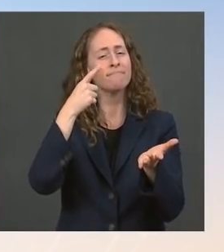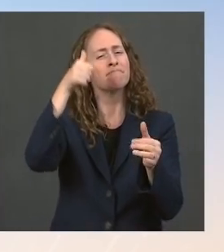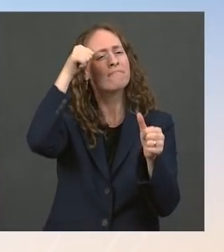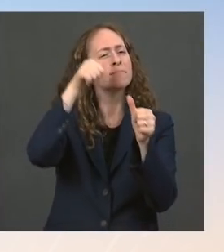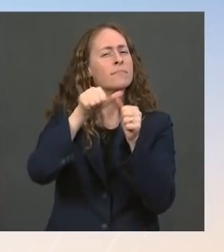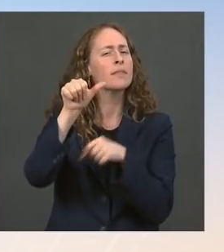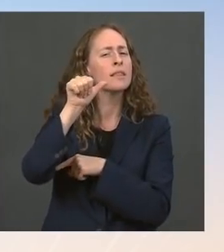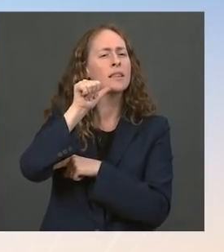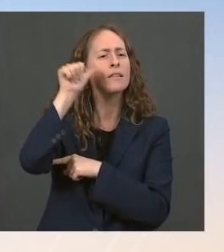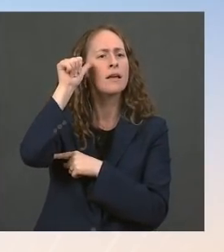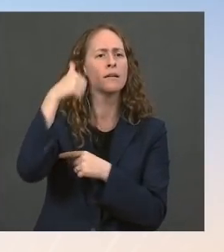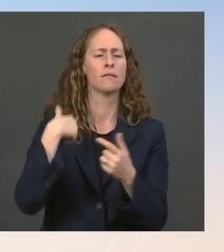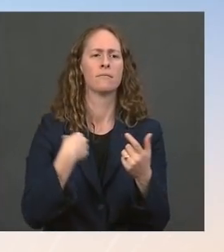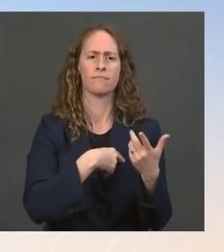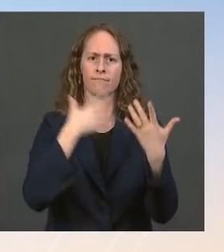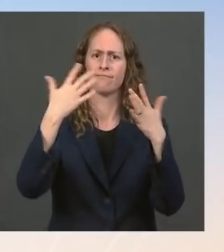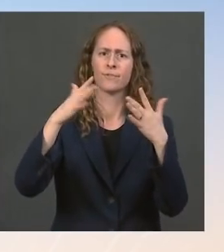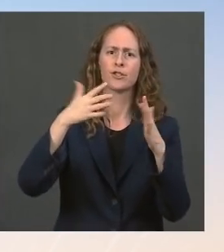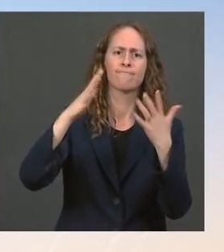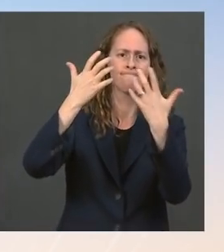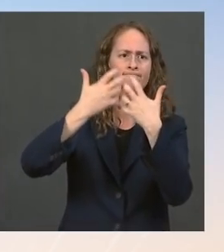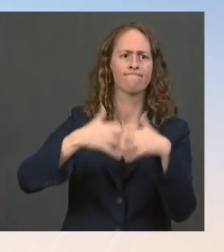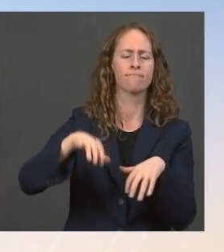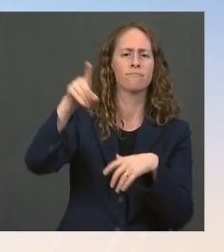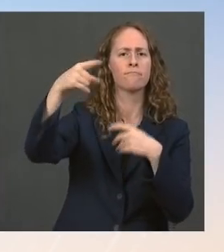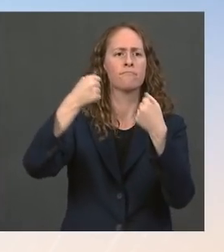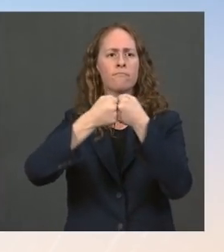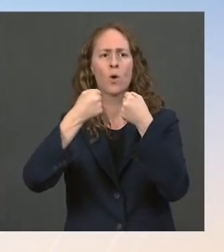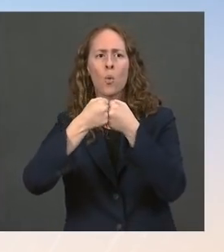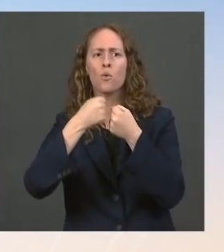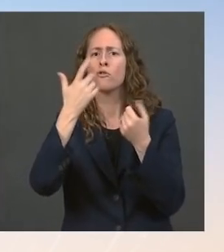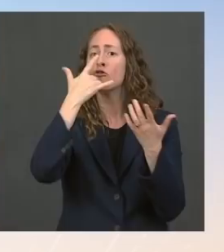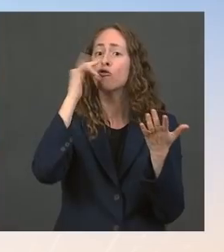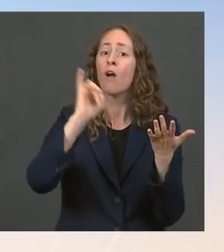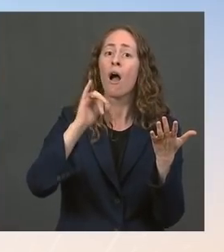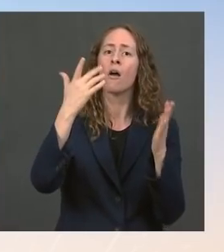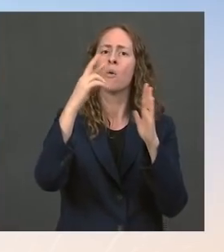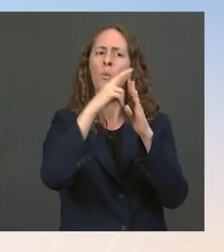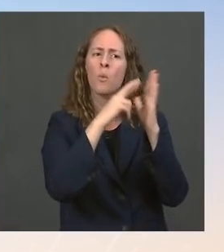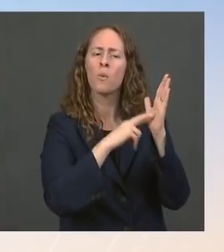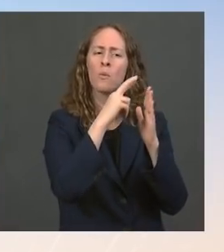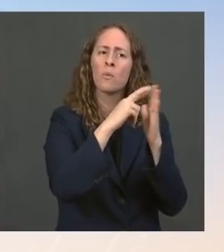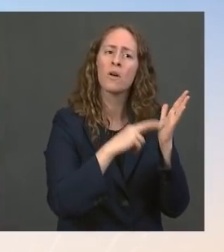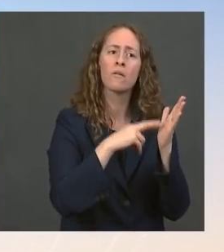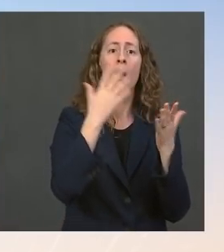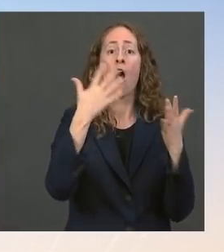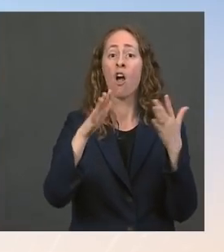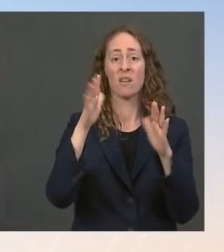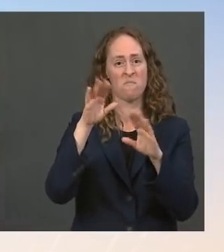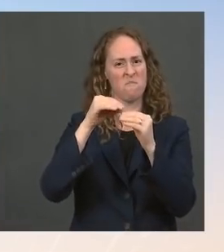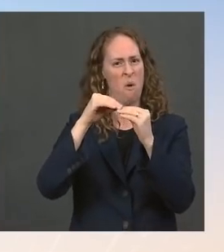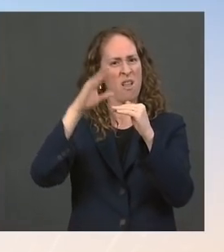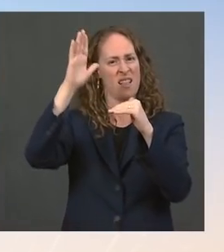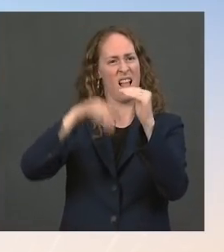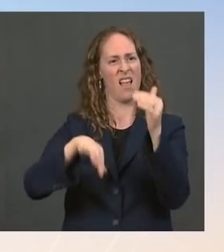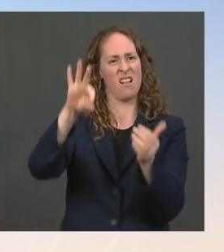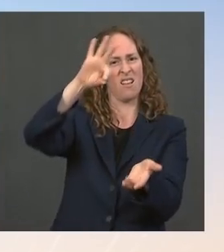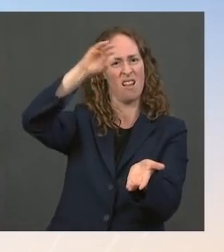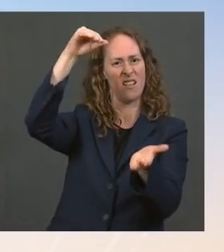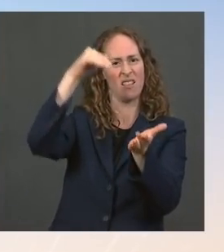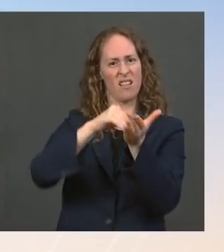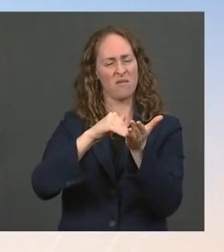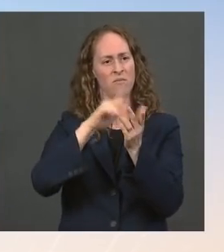border restrictions, as we've applied our immigration policies, there were more than 90,000 people who departed the